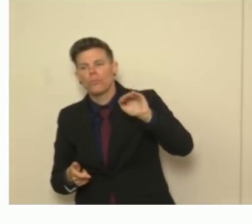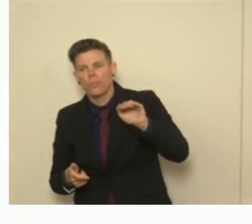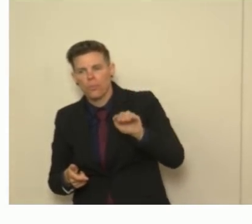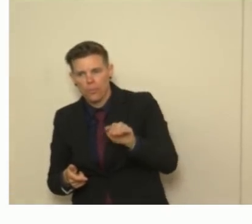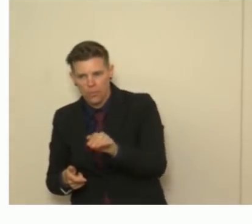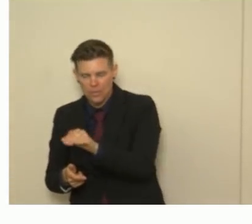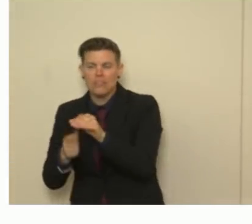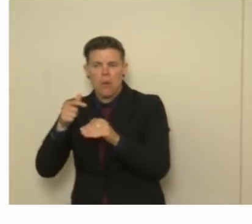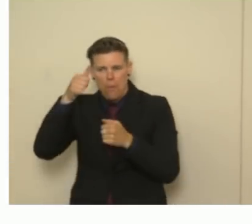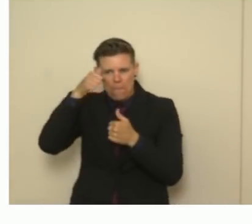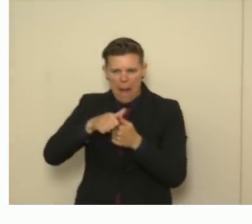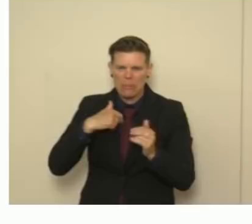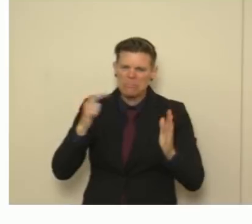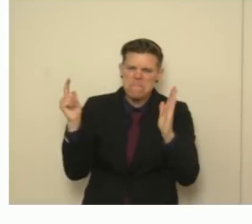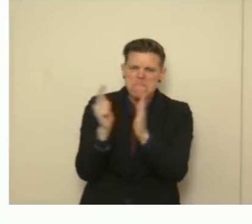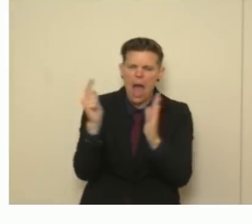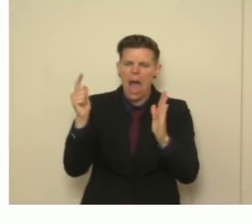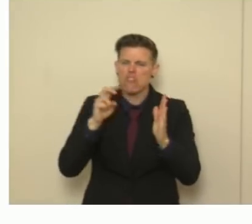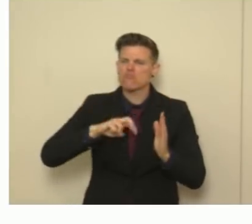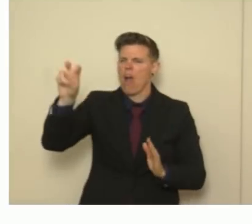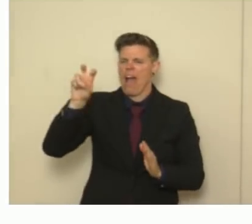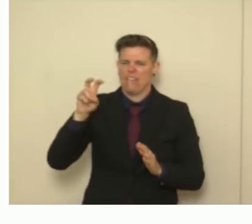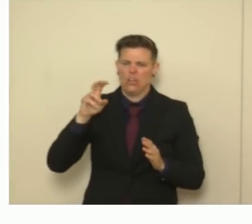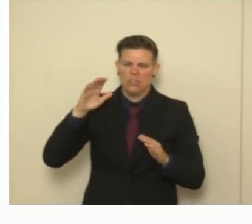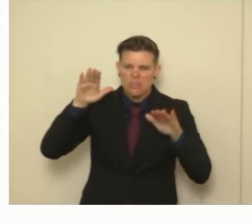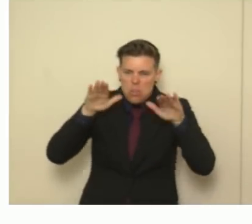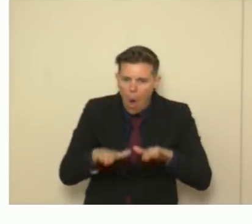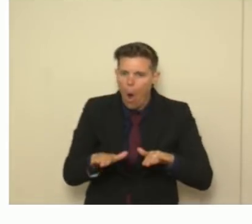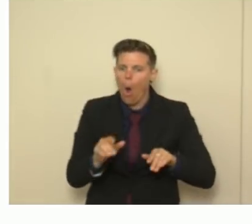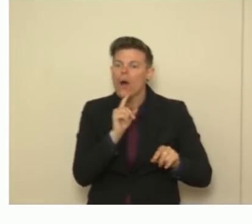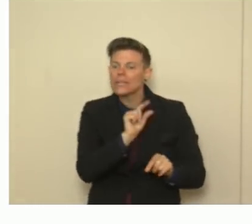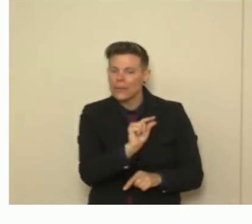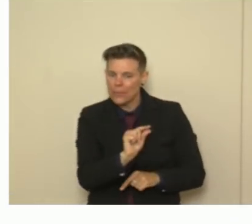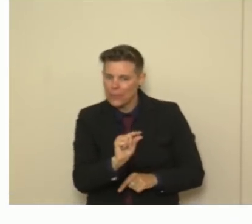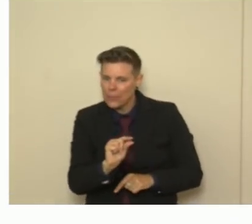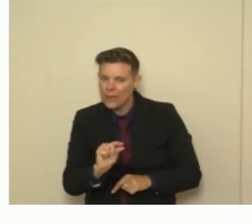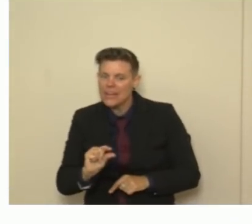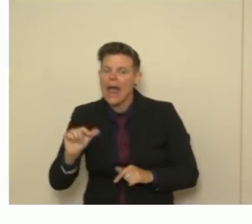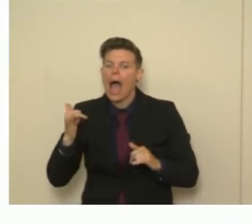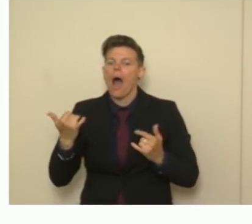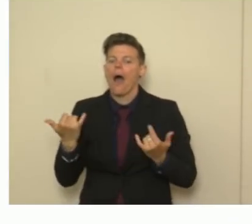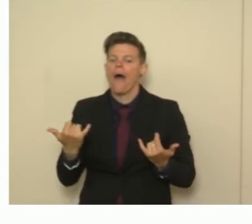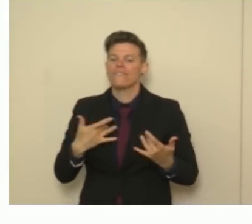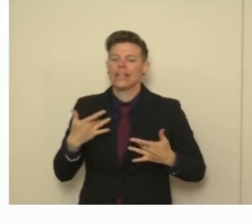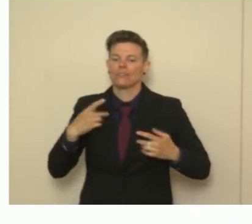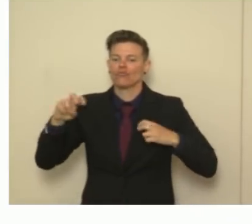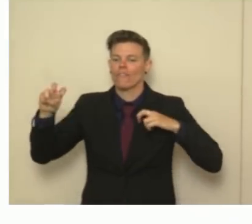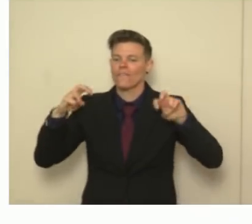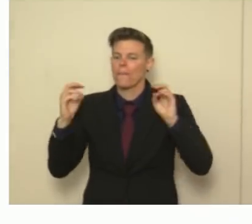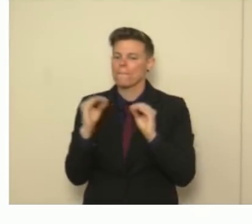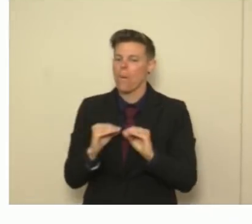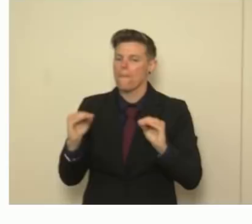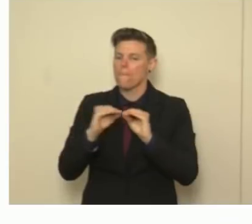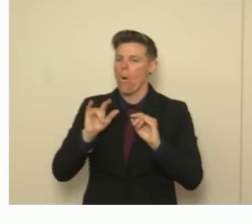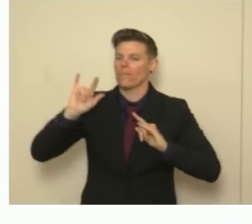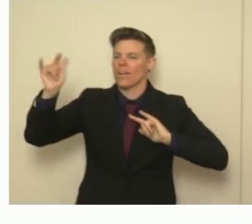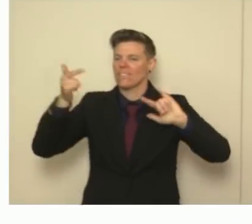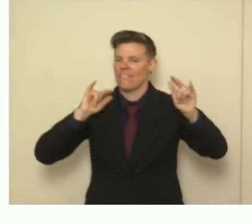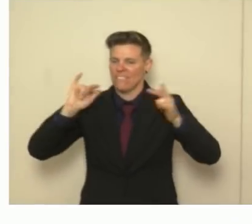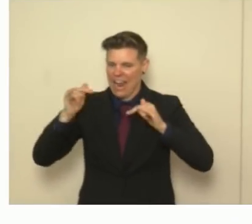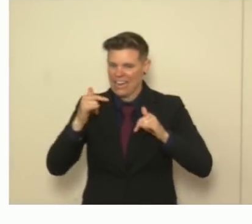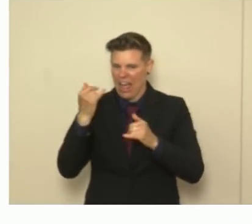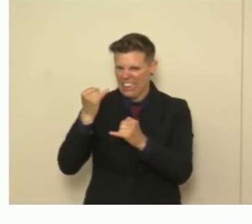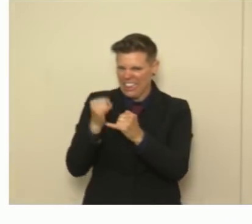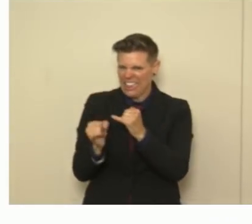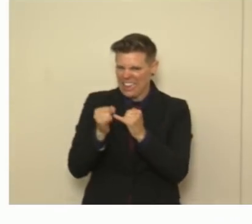very low, but now we're seeing an increase in travel, and 8.9% through almost the end of last week of all